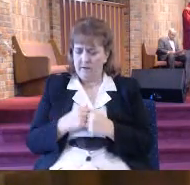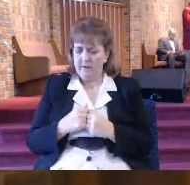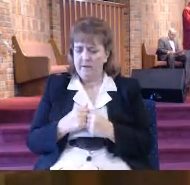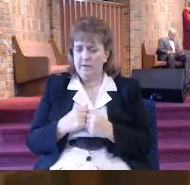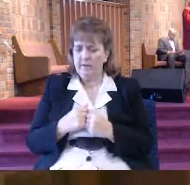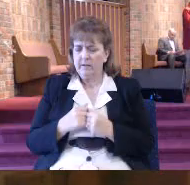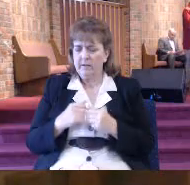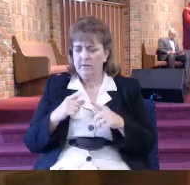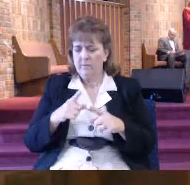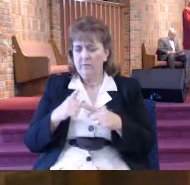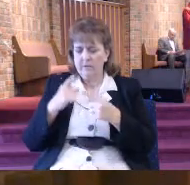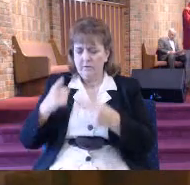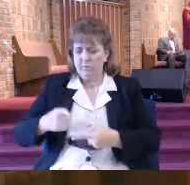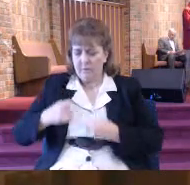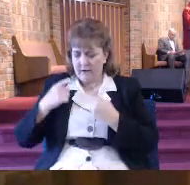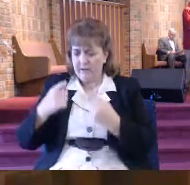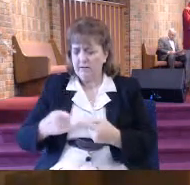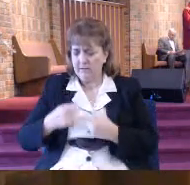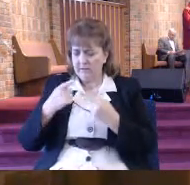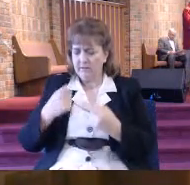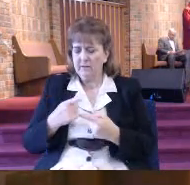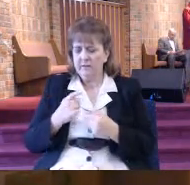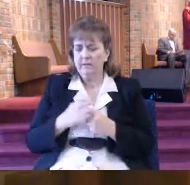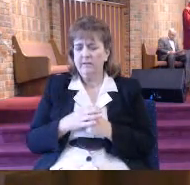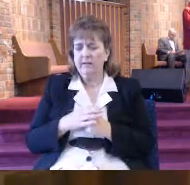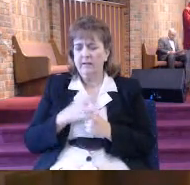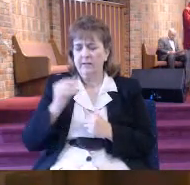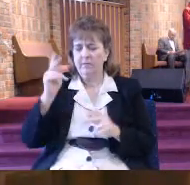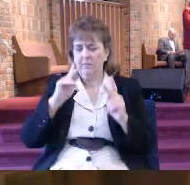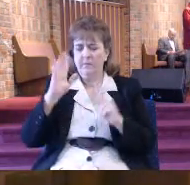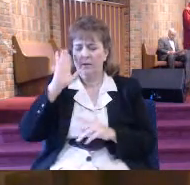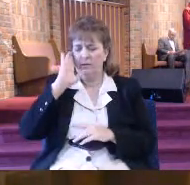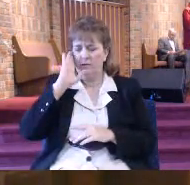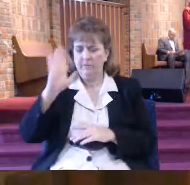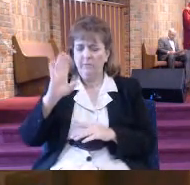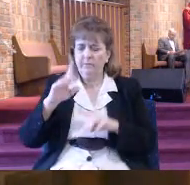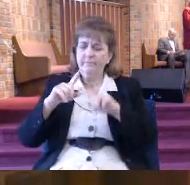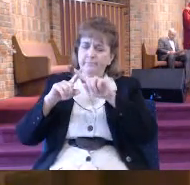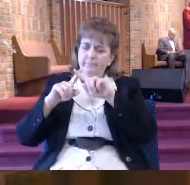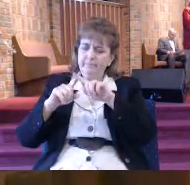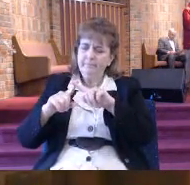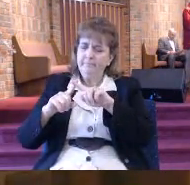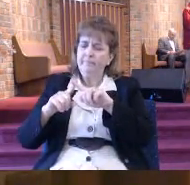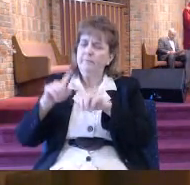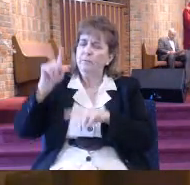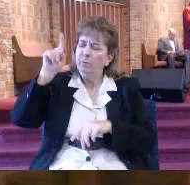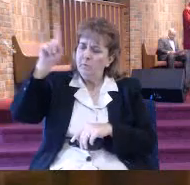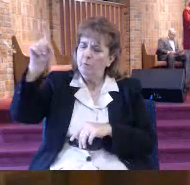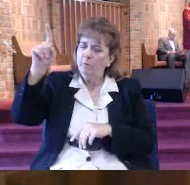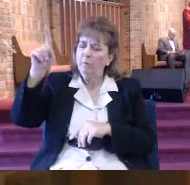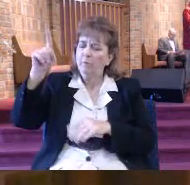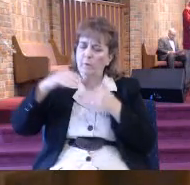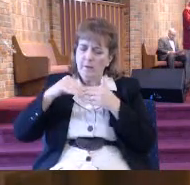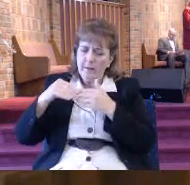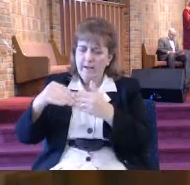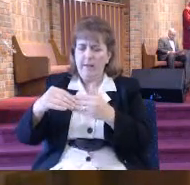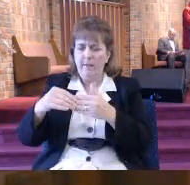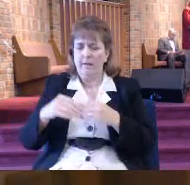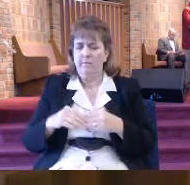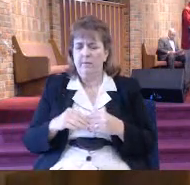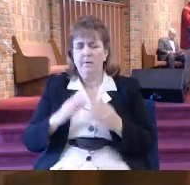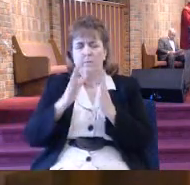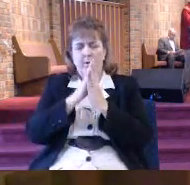these situations, and that they will turn to you for guidance and direction. God, we continue to pray for this